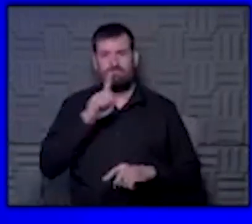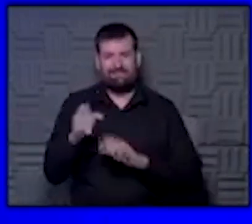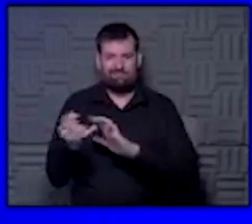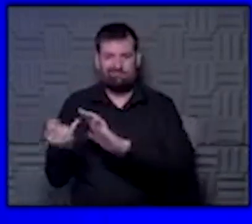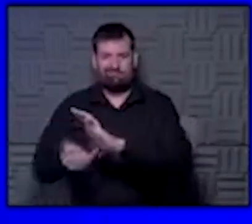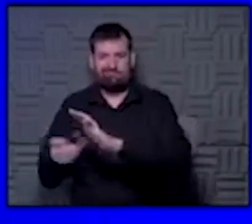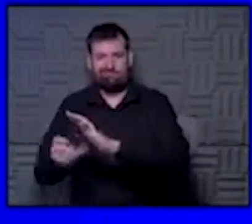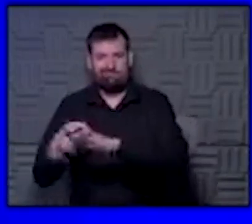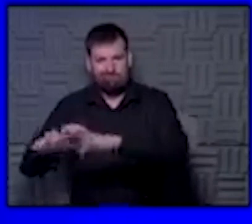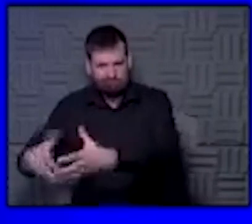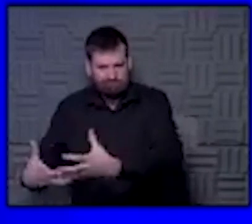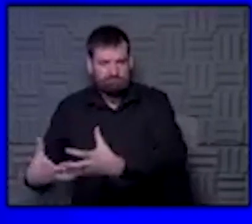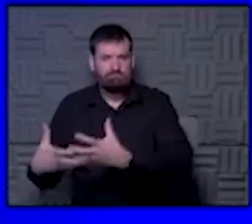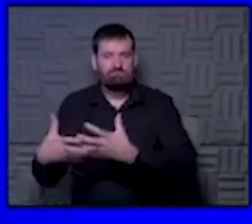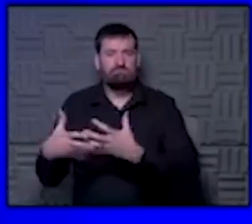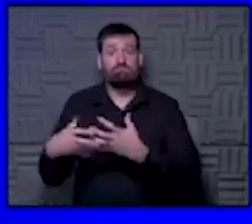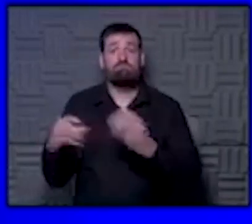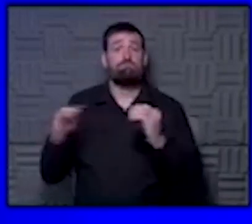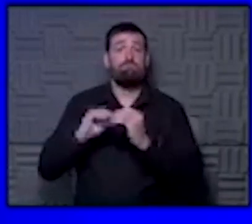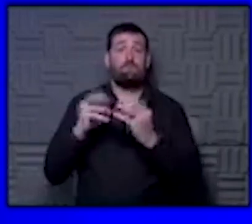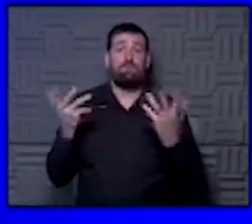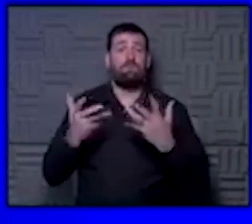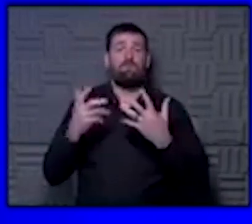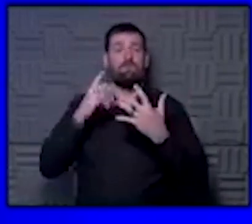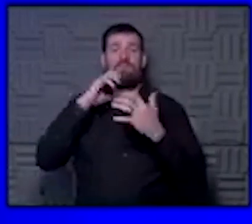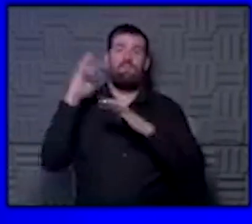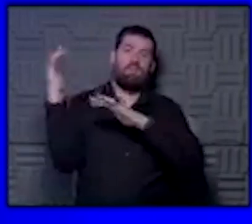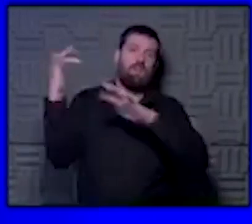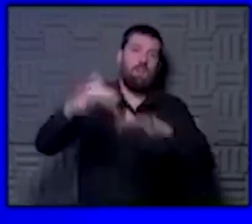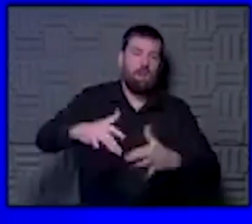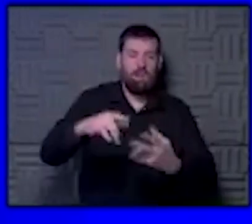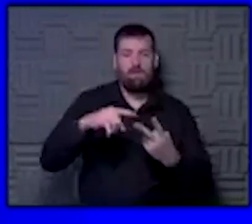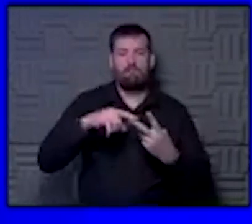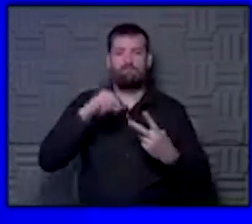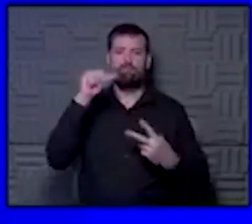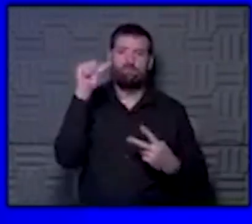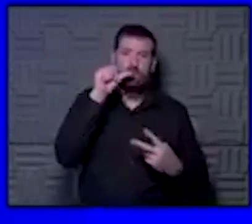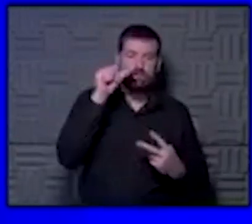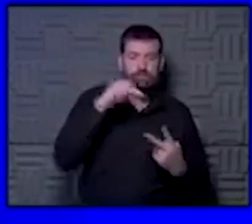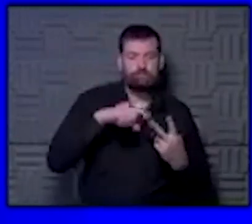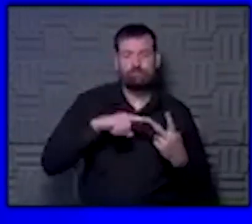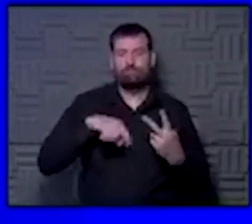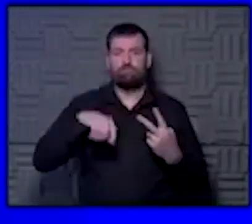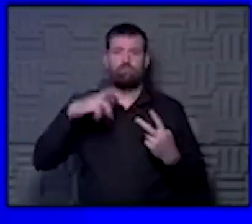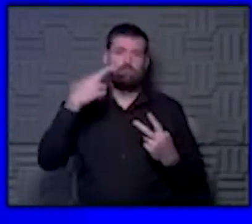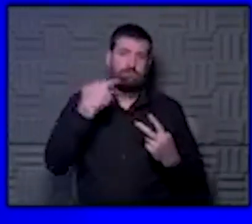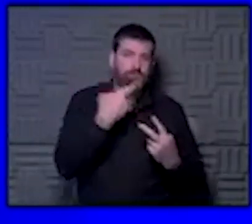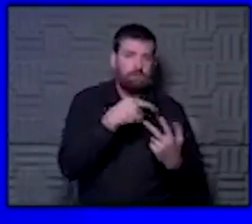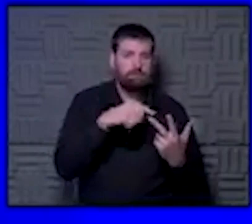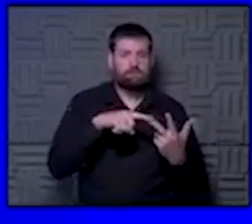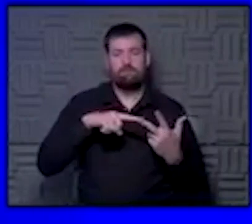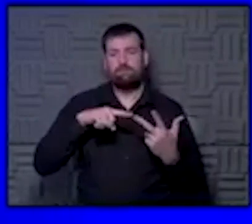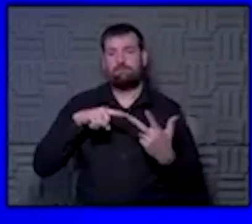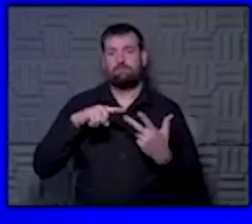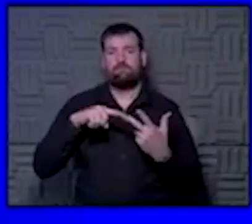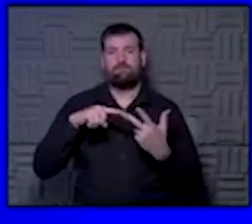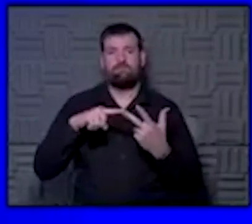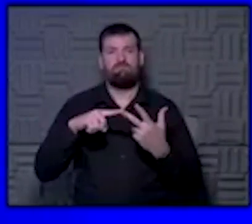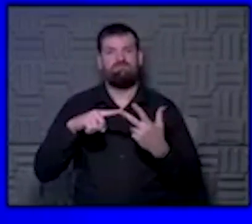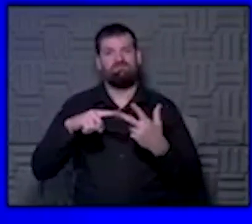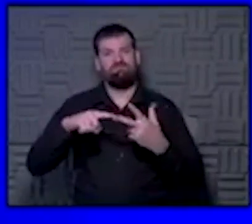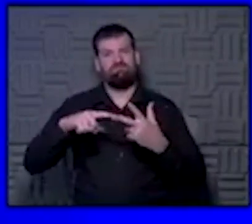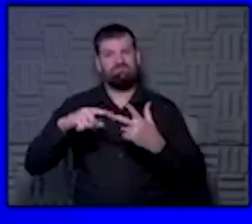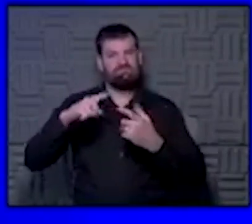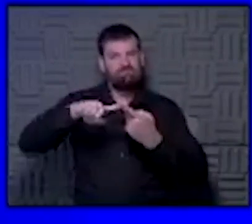isolated outbreaks. What more is the large gathering areas, is the bars, is the restaurants, is the get-togethers